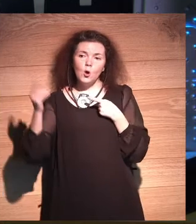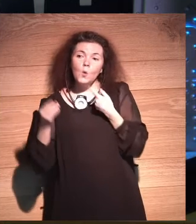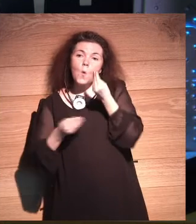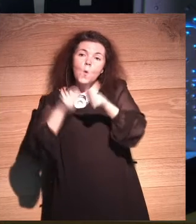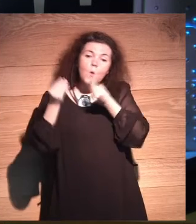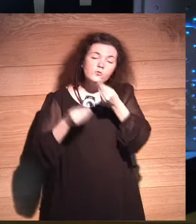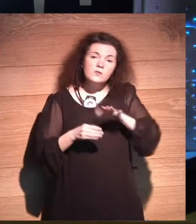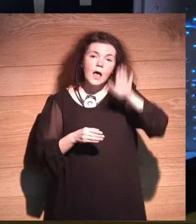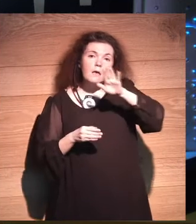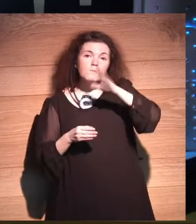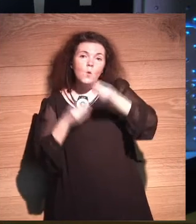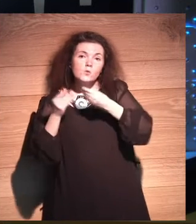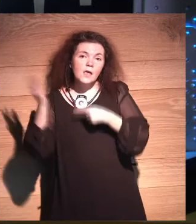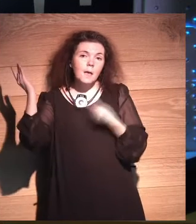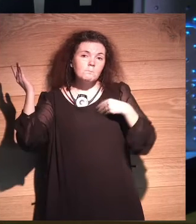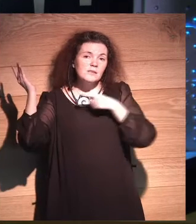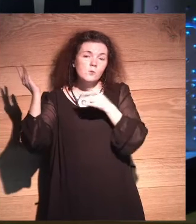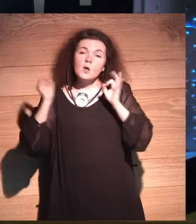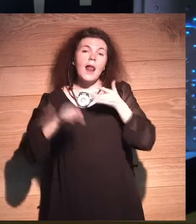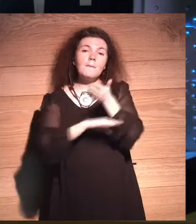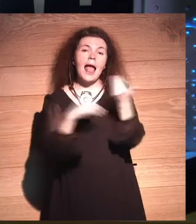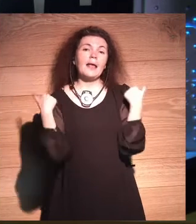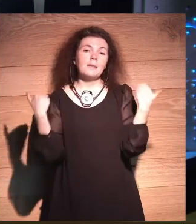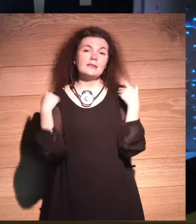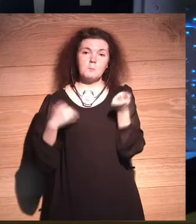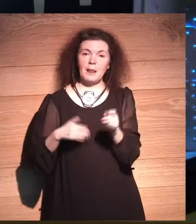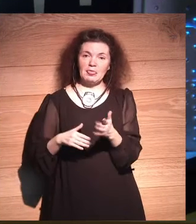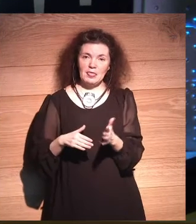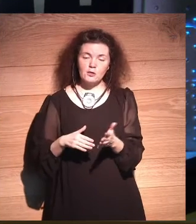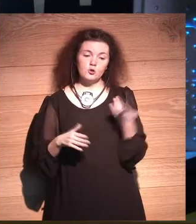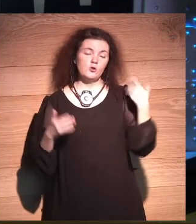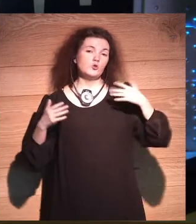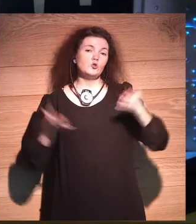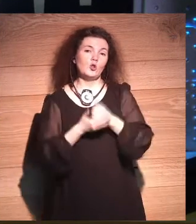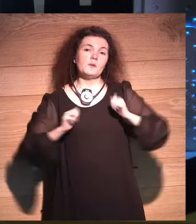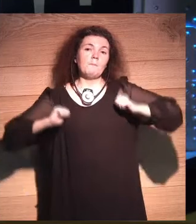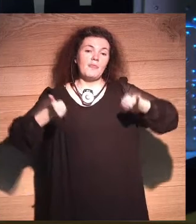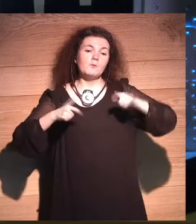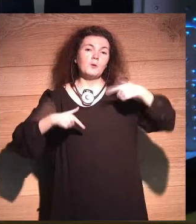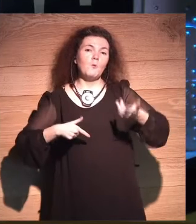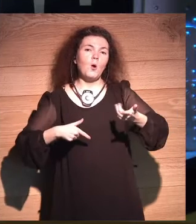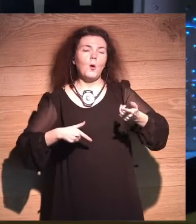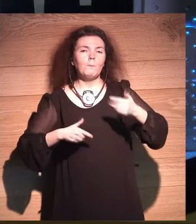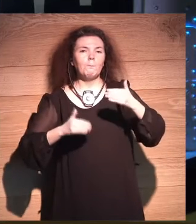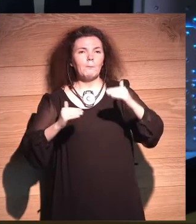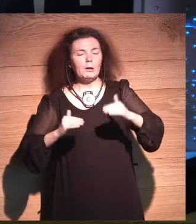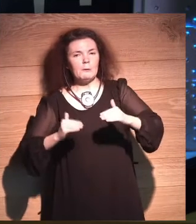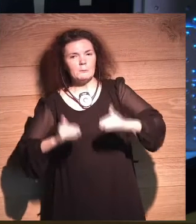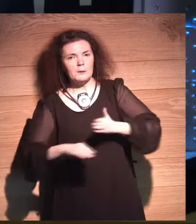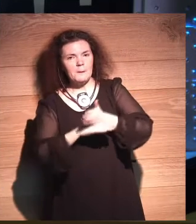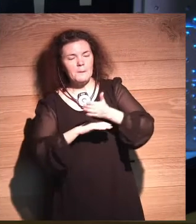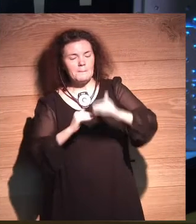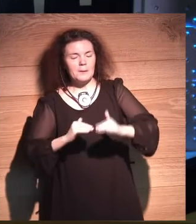people. And it's like going to the gym. We all start using it and then we stop using it is the only problem. But Duolingo is a